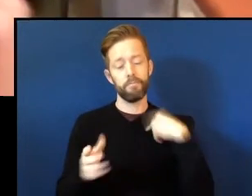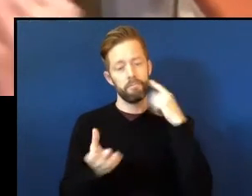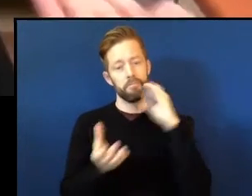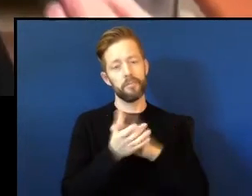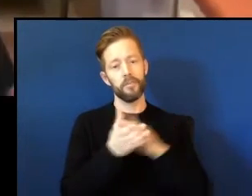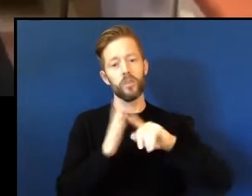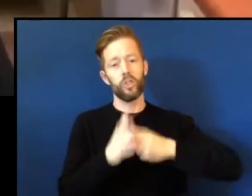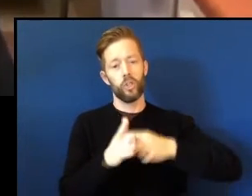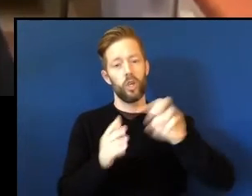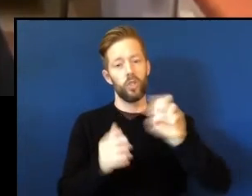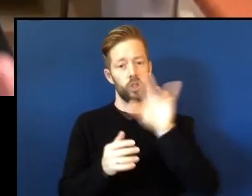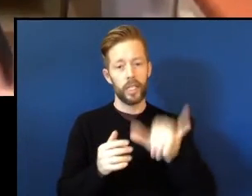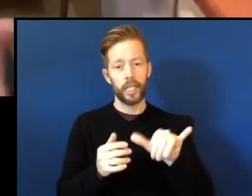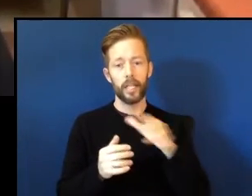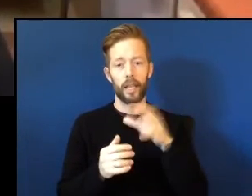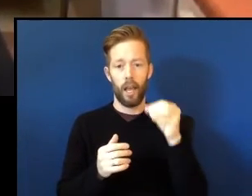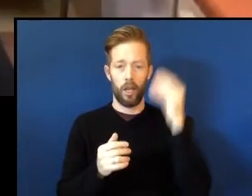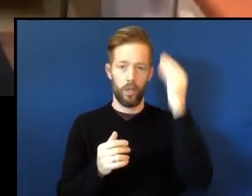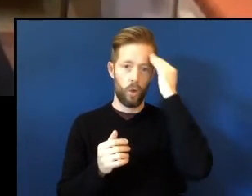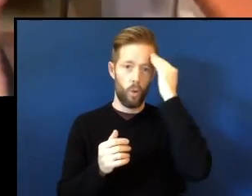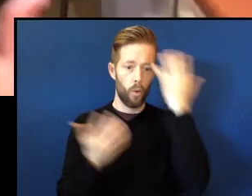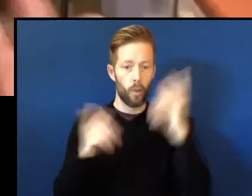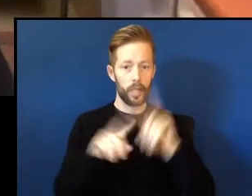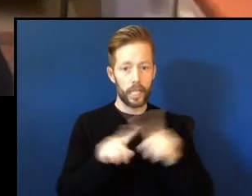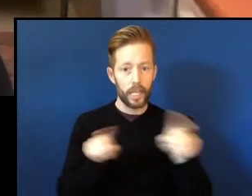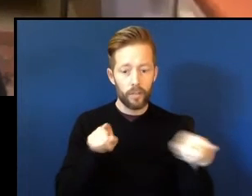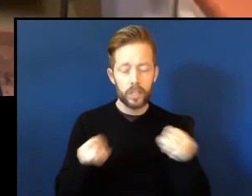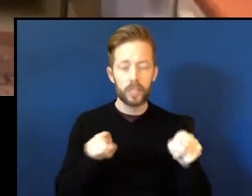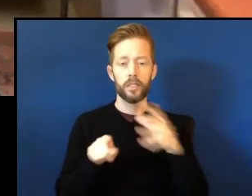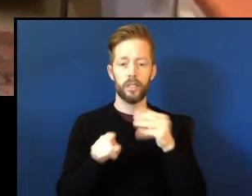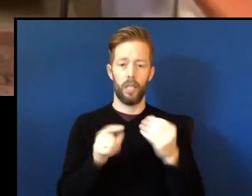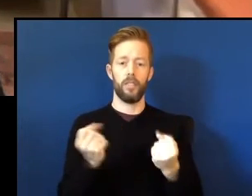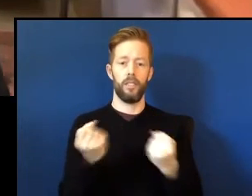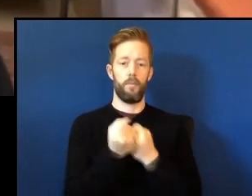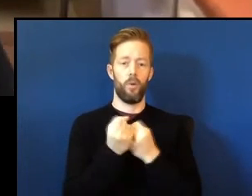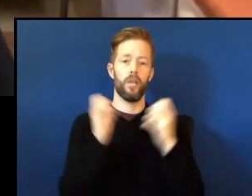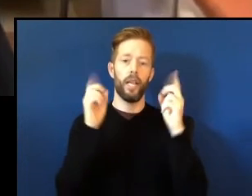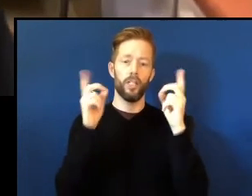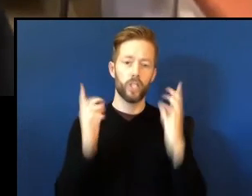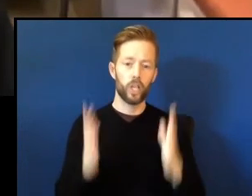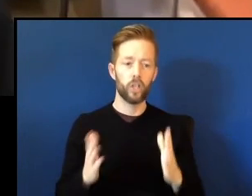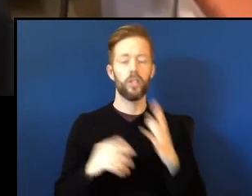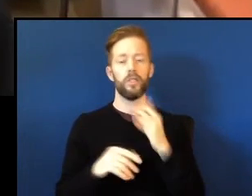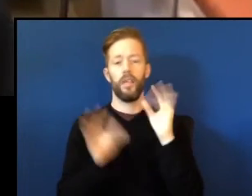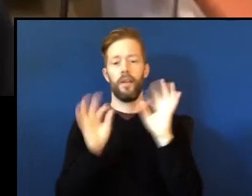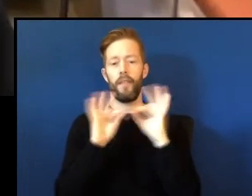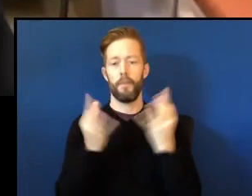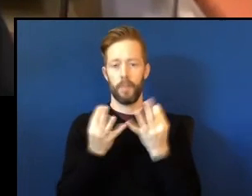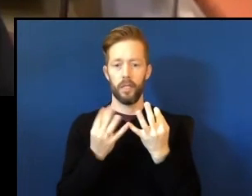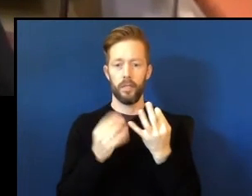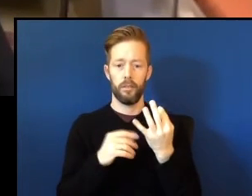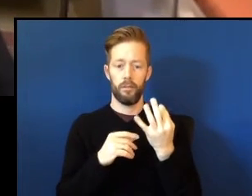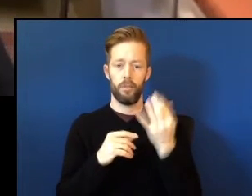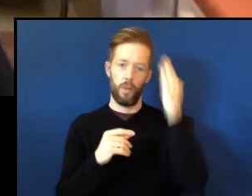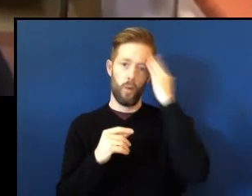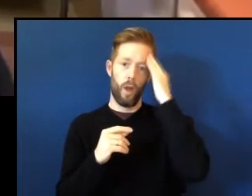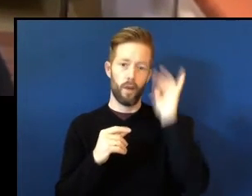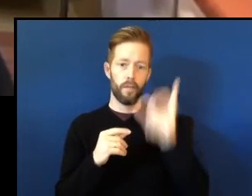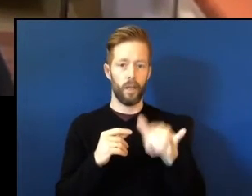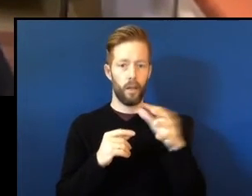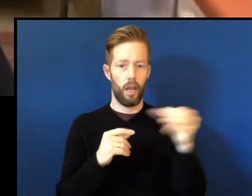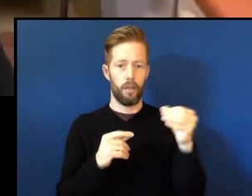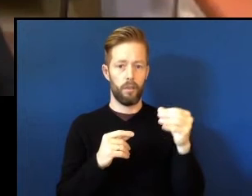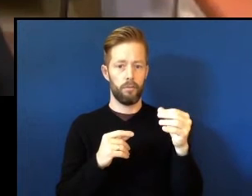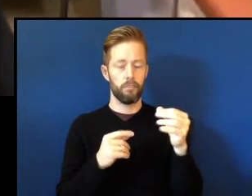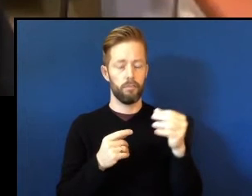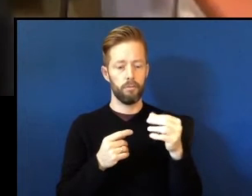starts early, and first knowing what those differences are and then supporting educators and families to be aware of that and give